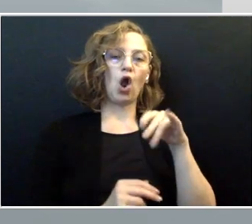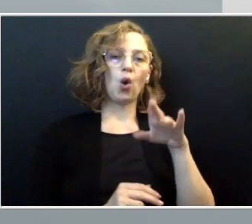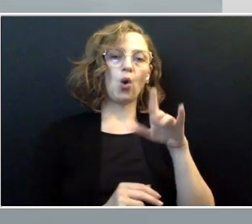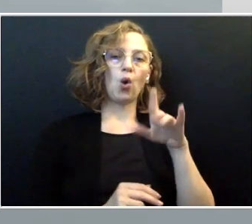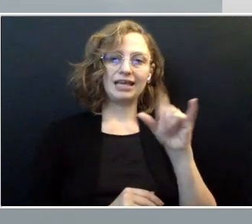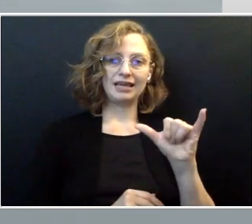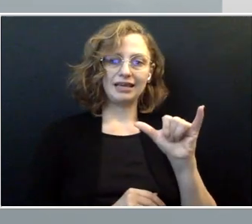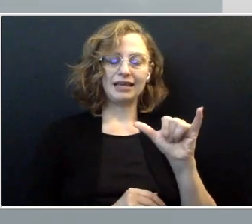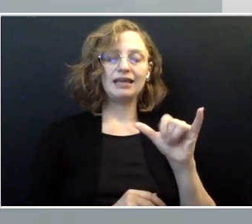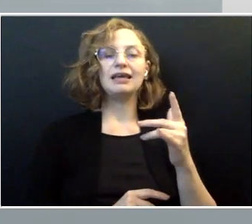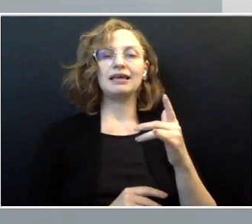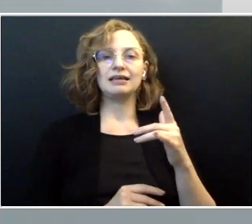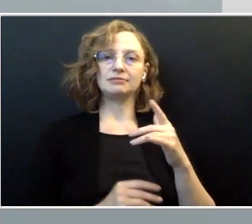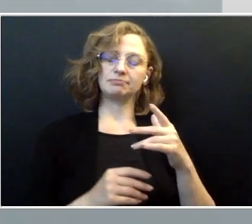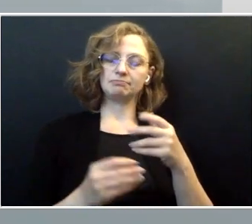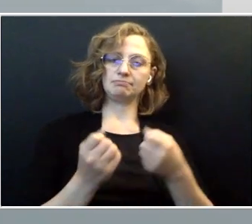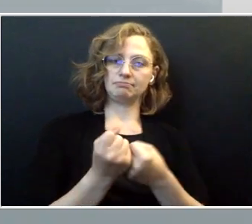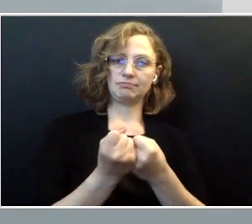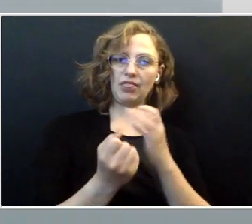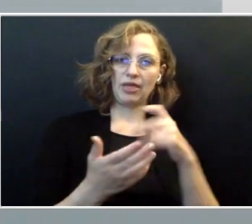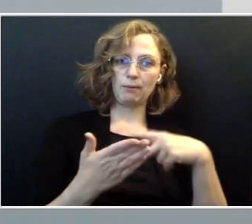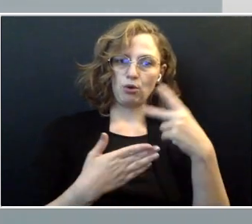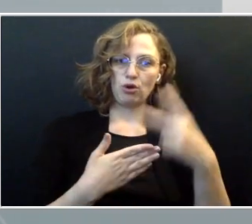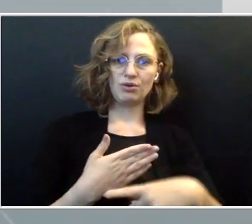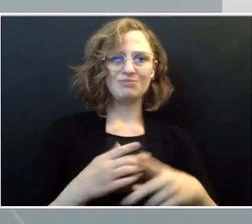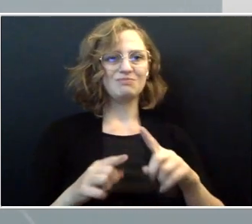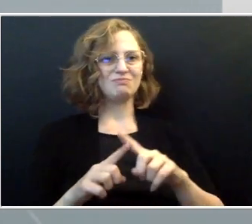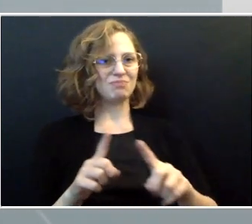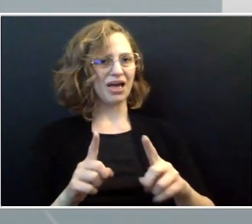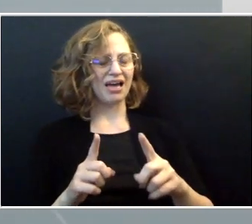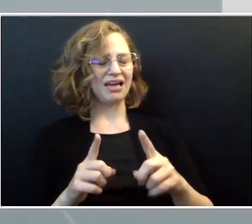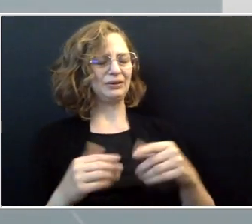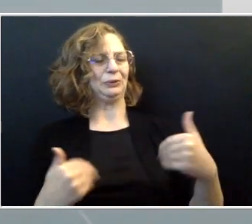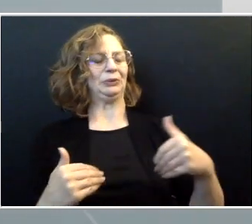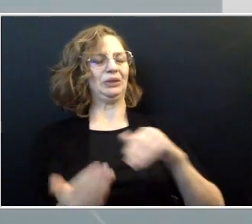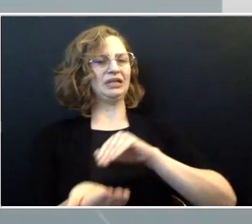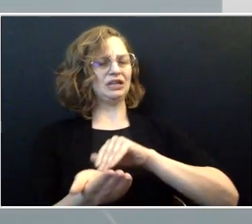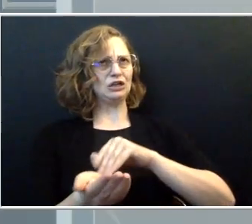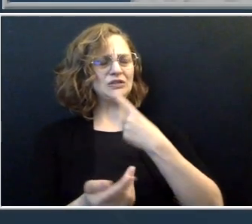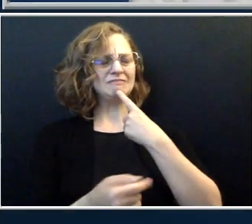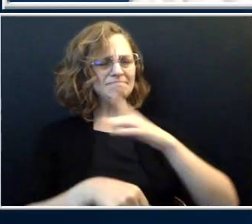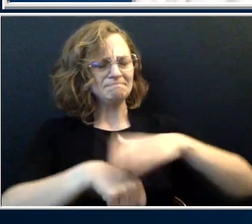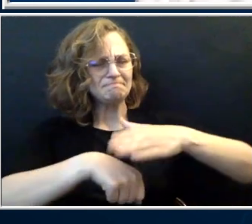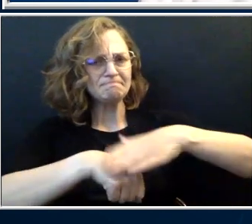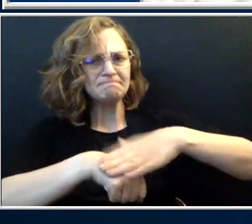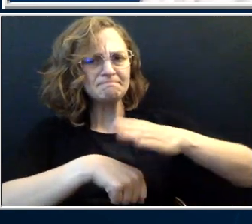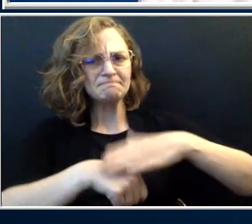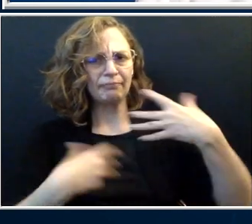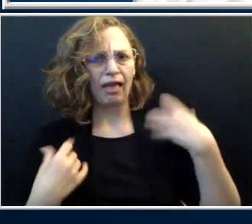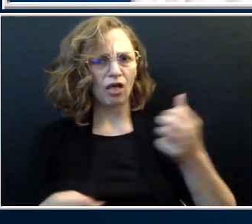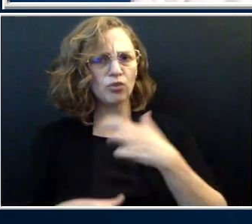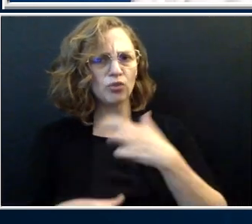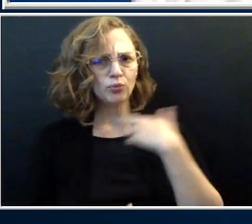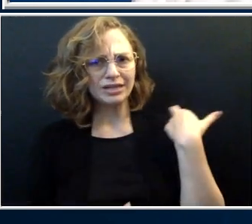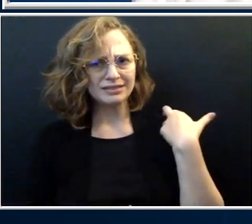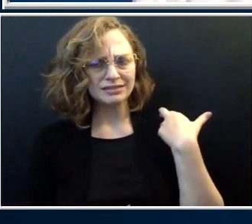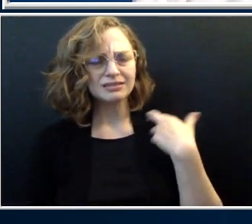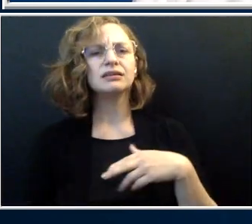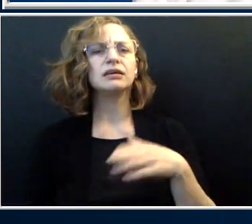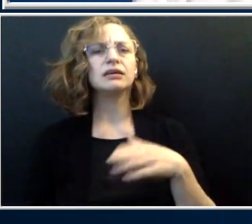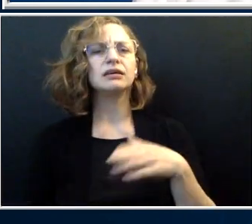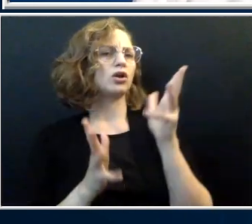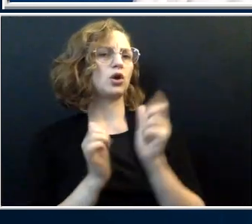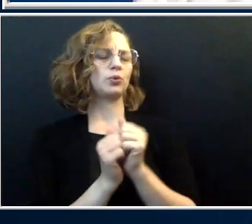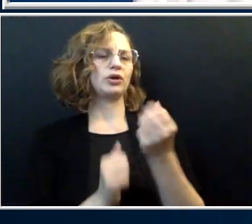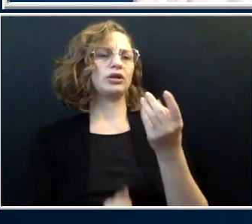the alarm and warning of the health risks in a recent article in the New York Times. We're going to talk with Dr. Mark Parrish, a maternal